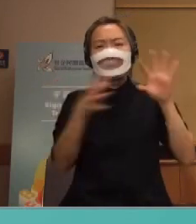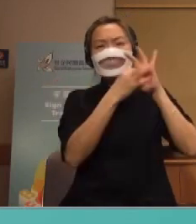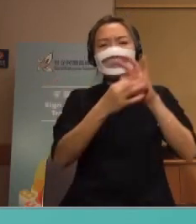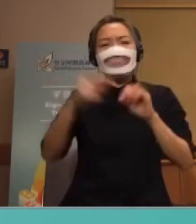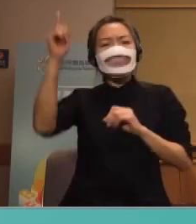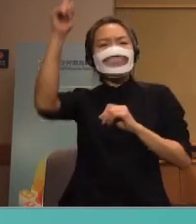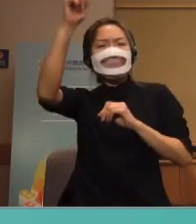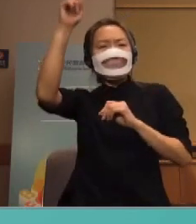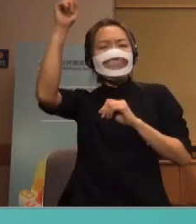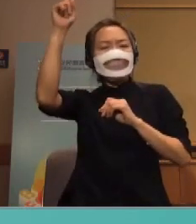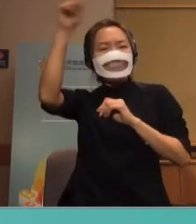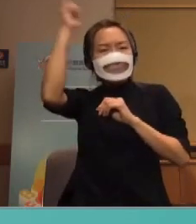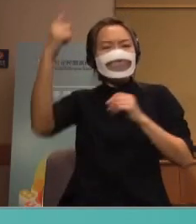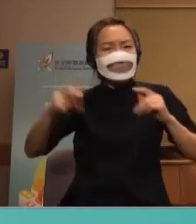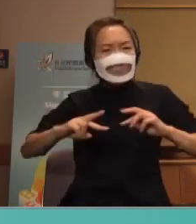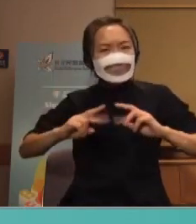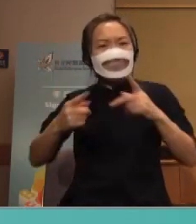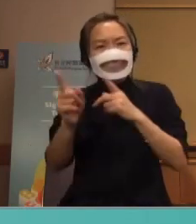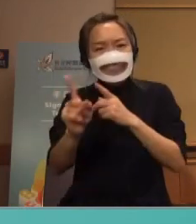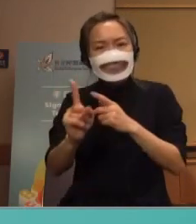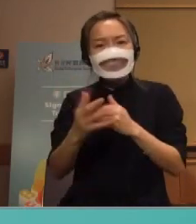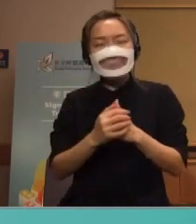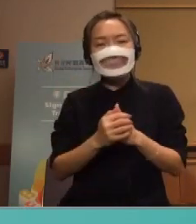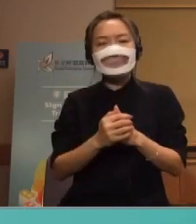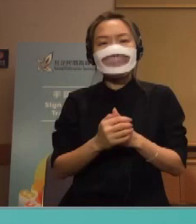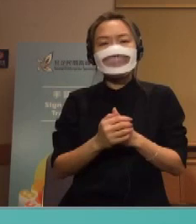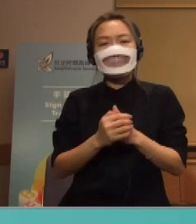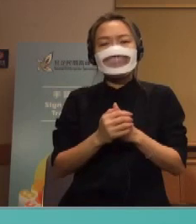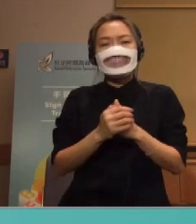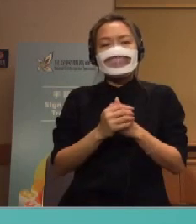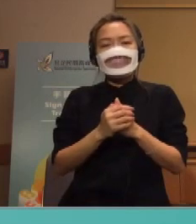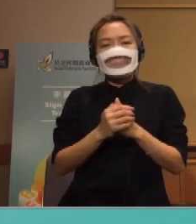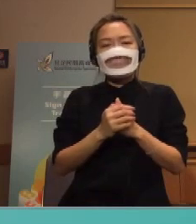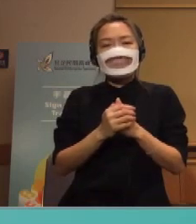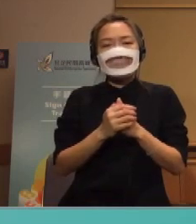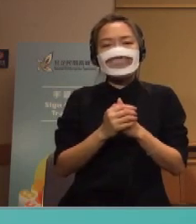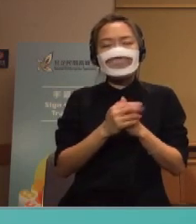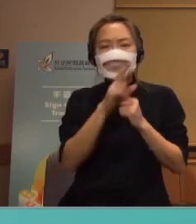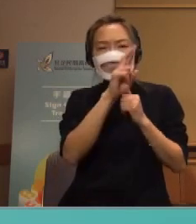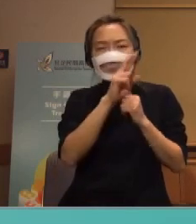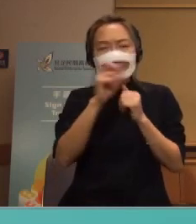there's a smaller hashtag called ReFi, R-E-F-I, which is regenerative finance. And so we're actually